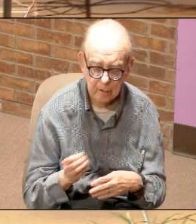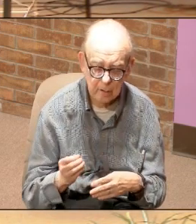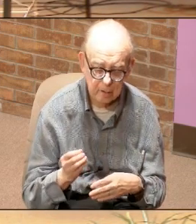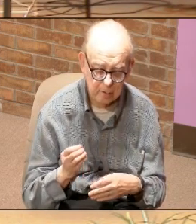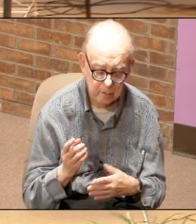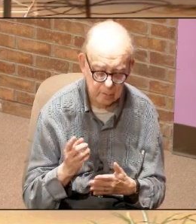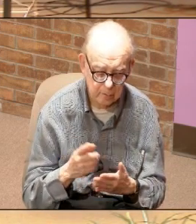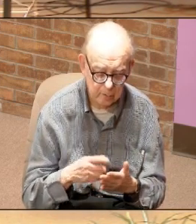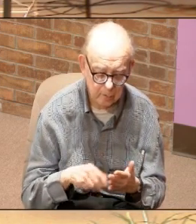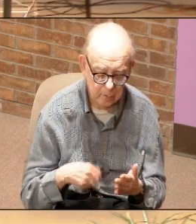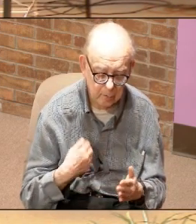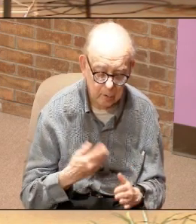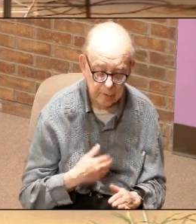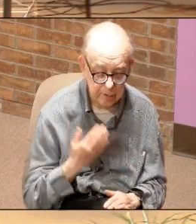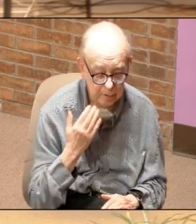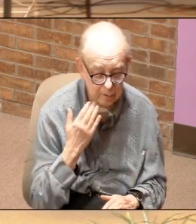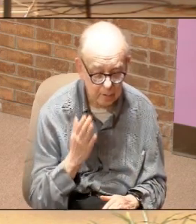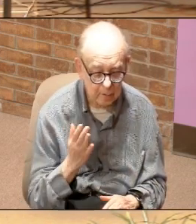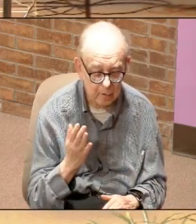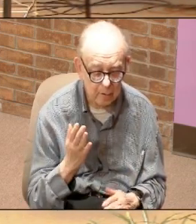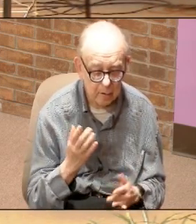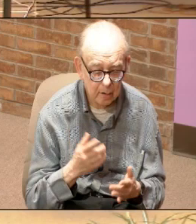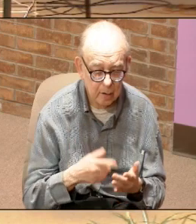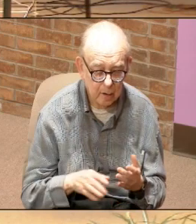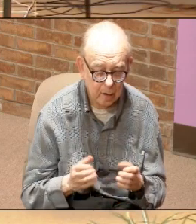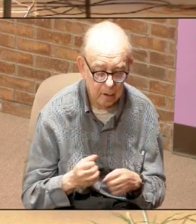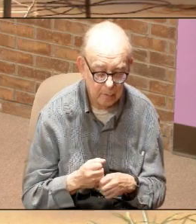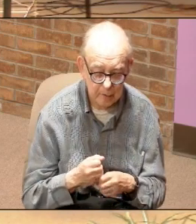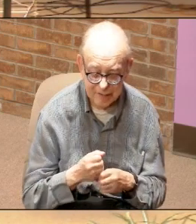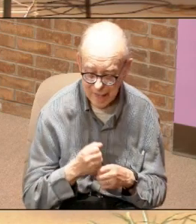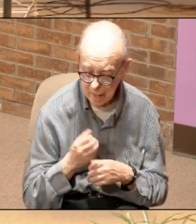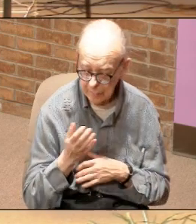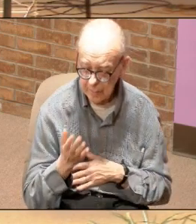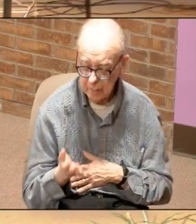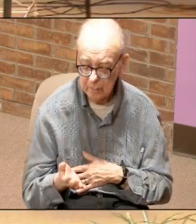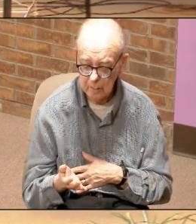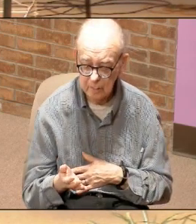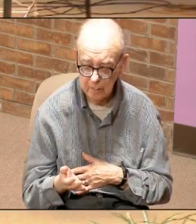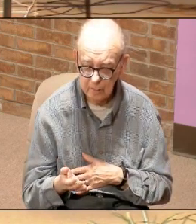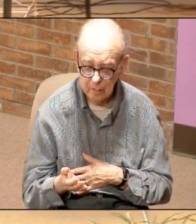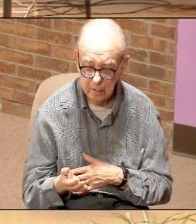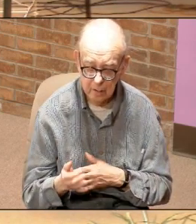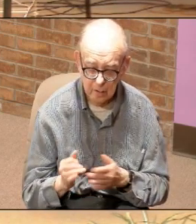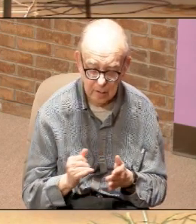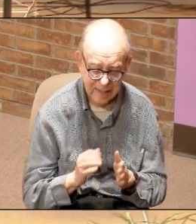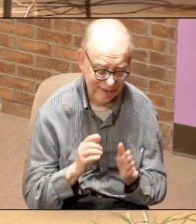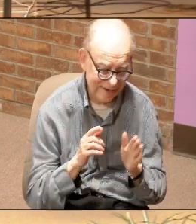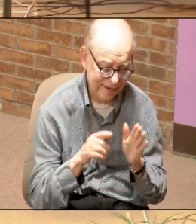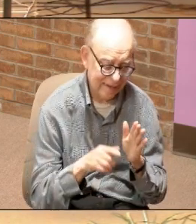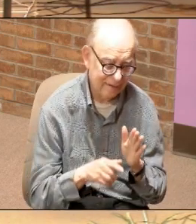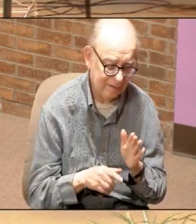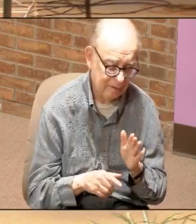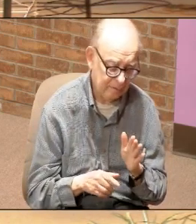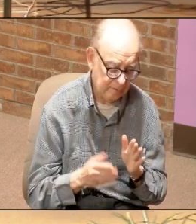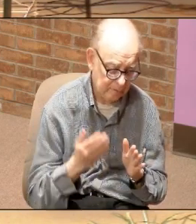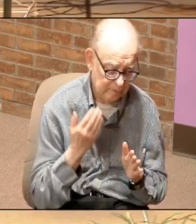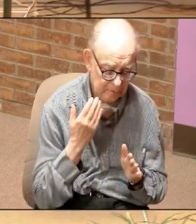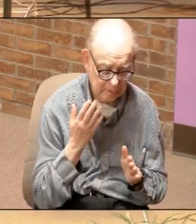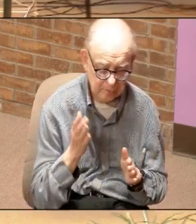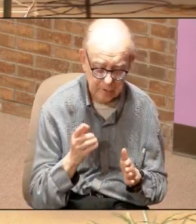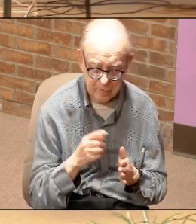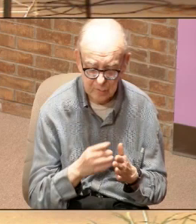And what we don't know is what was maybe out there later on. We don't know